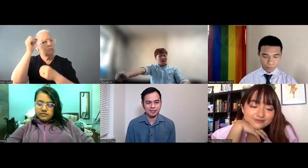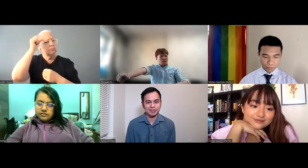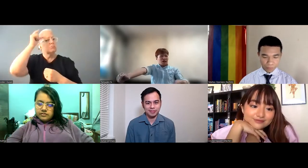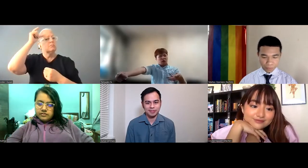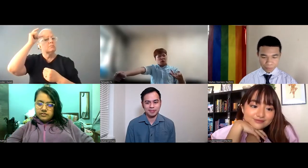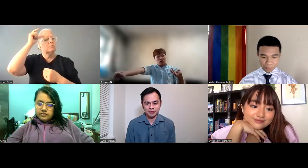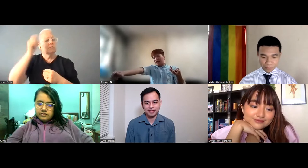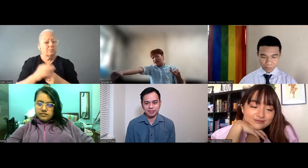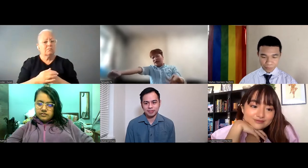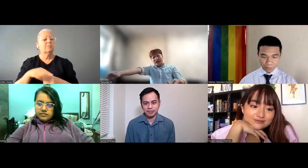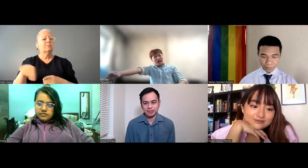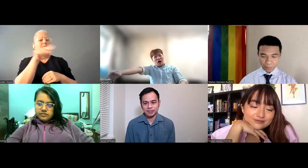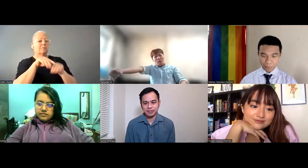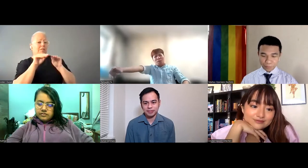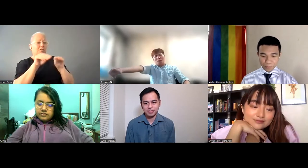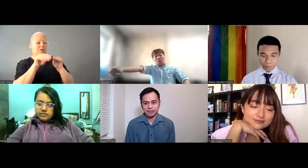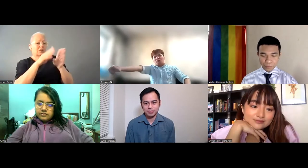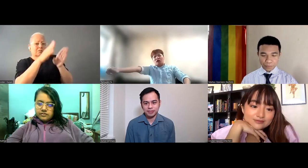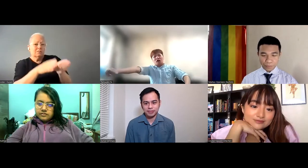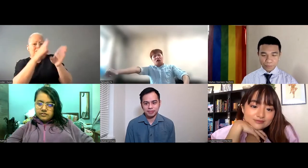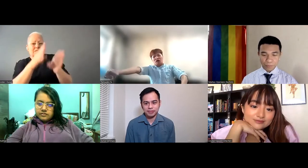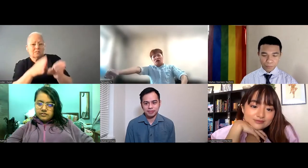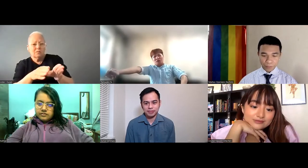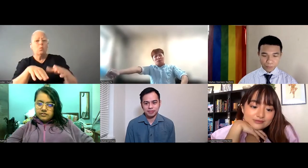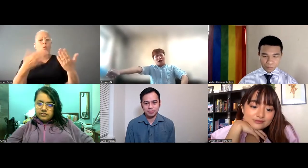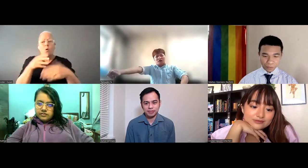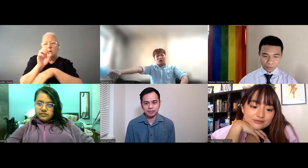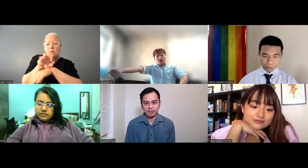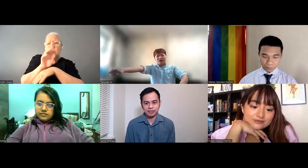teachers and instructors who can work with those children